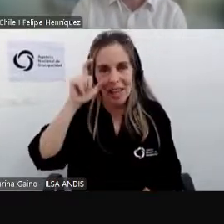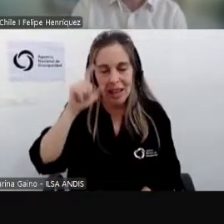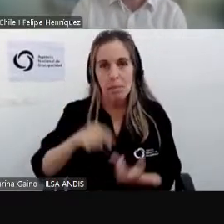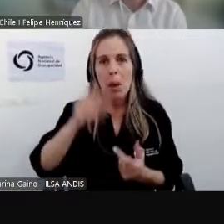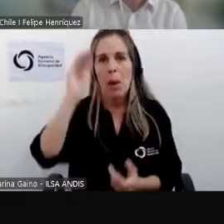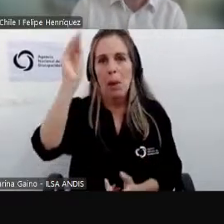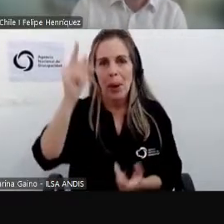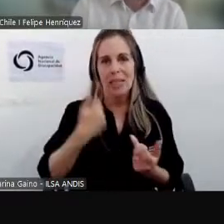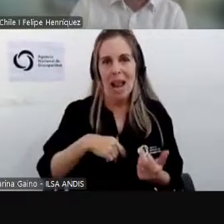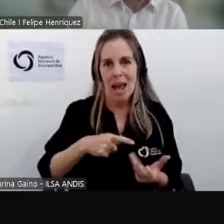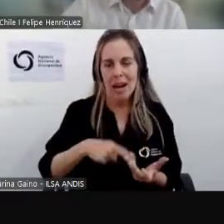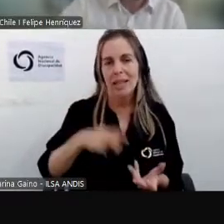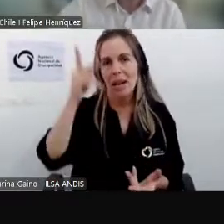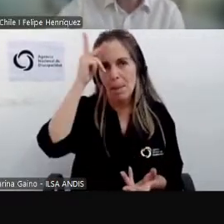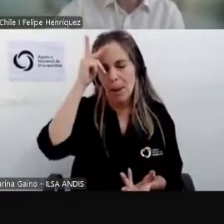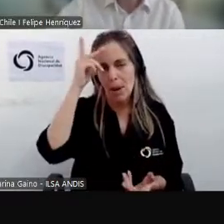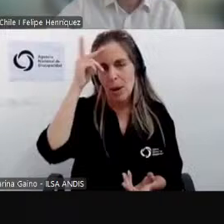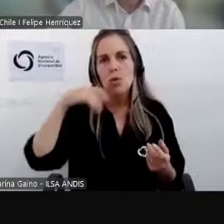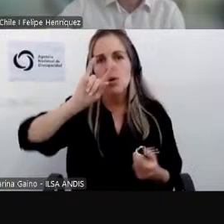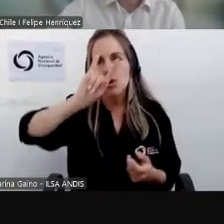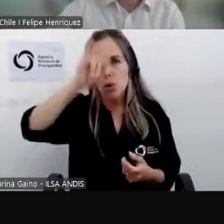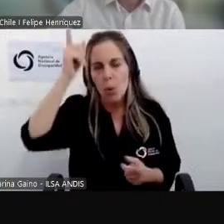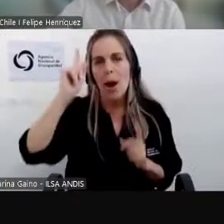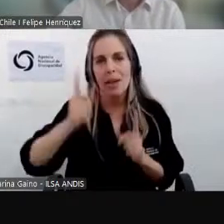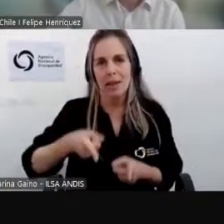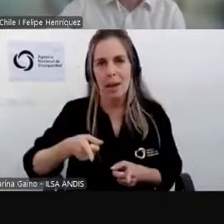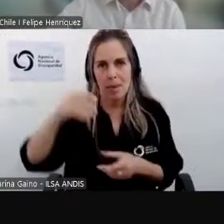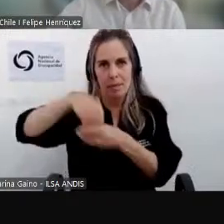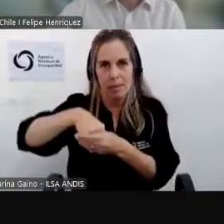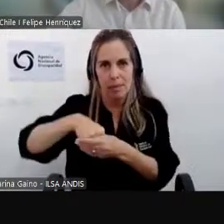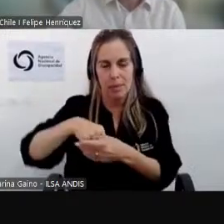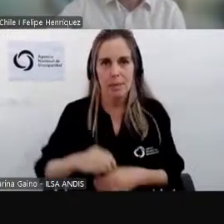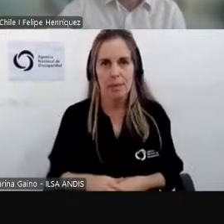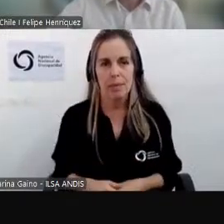also Brazil, Argentina, Peru, and Uruguay.